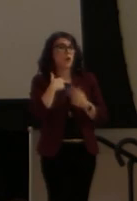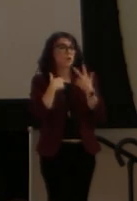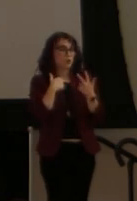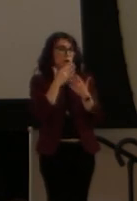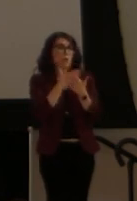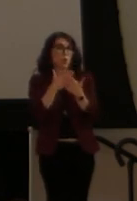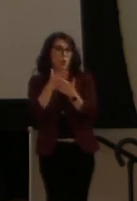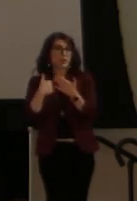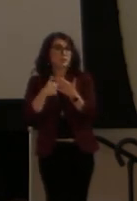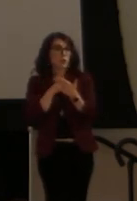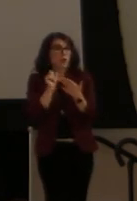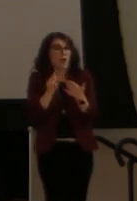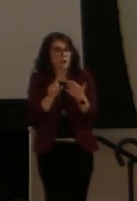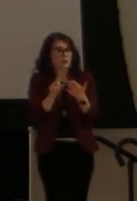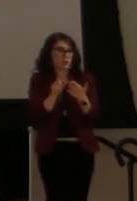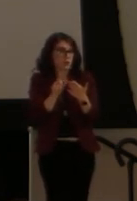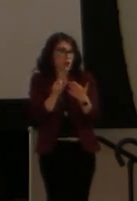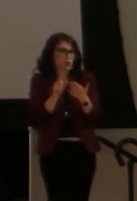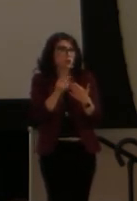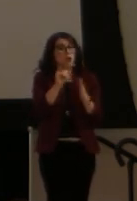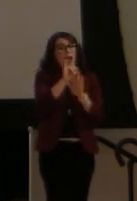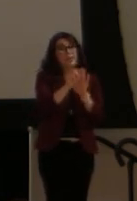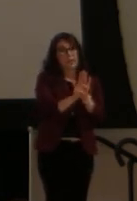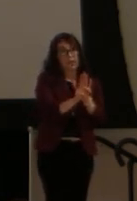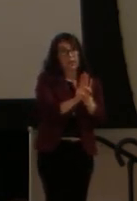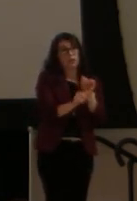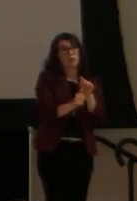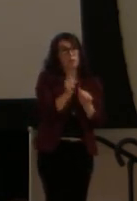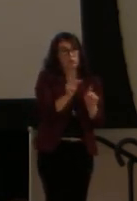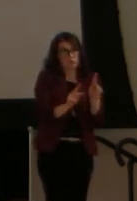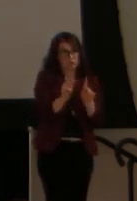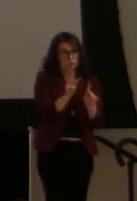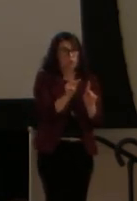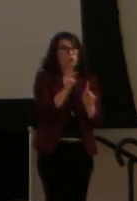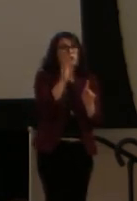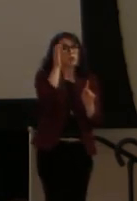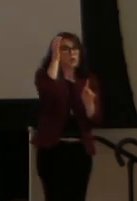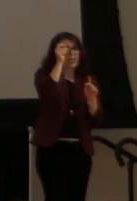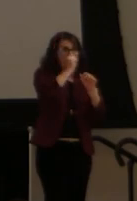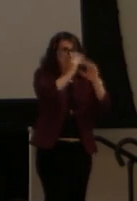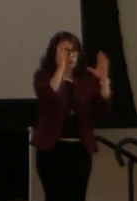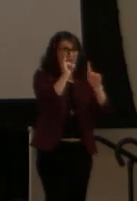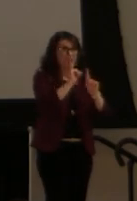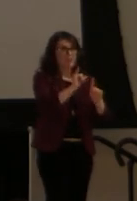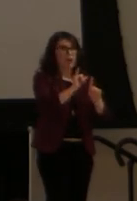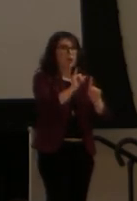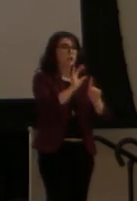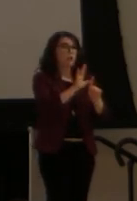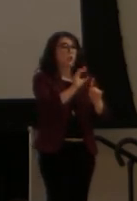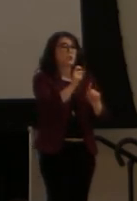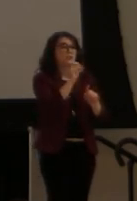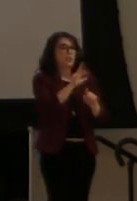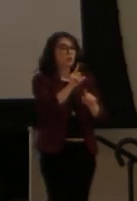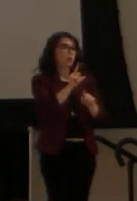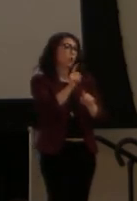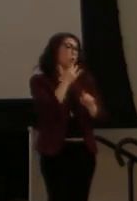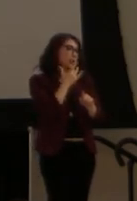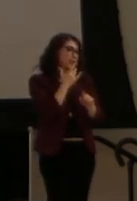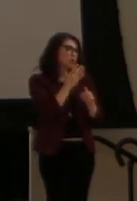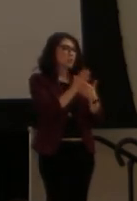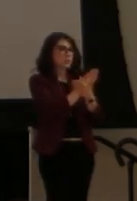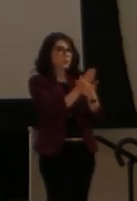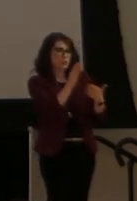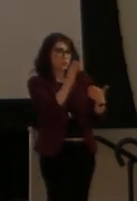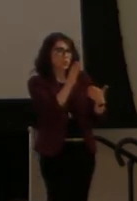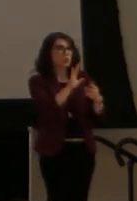actually asking about potentially. You have identity, which most people conceptualize as your sexual orientation. You have